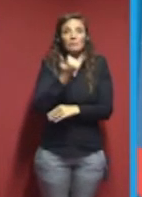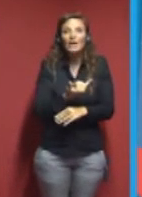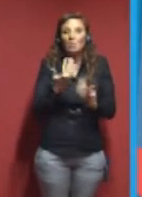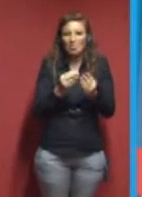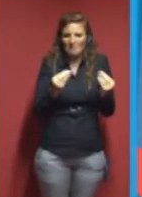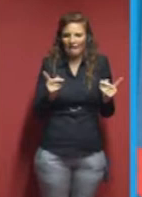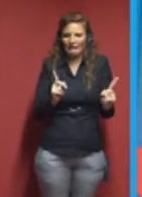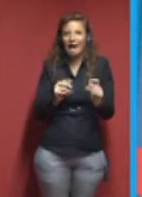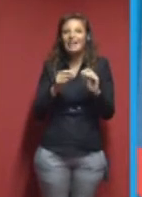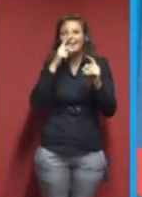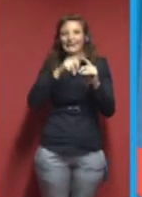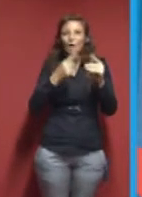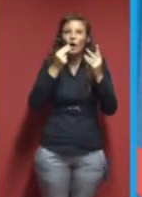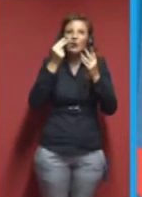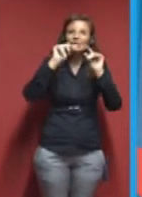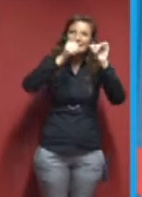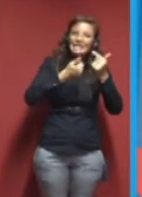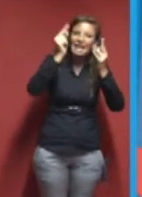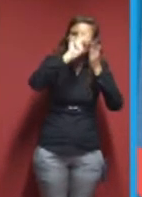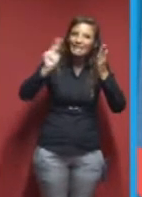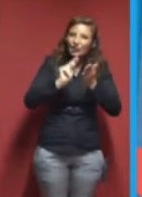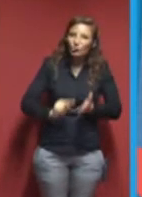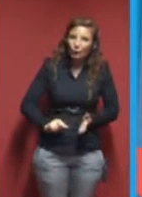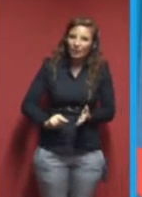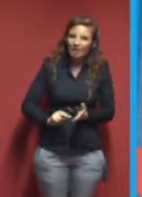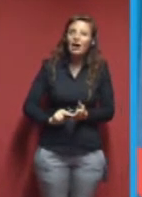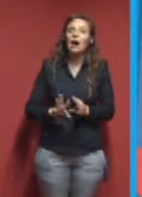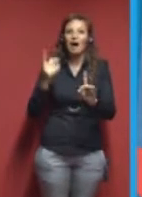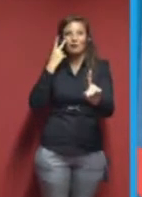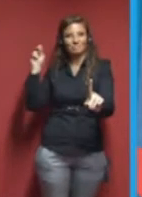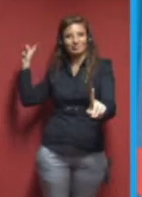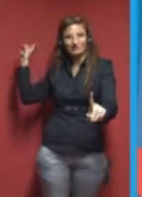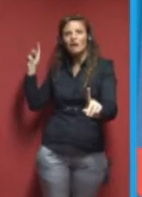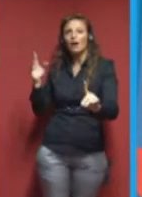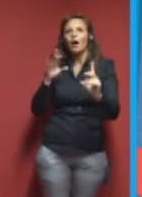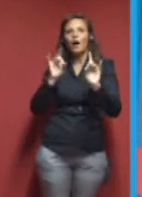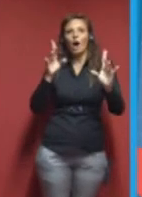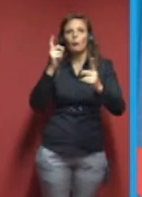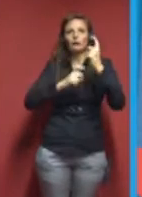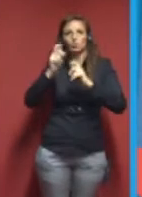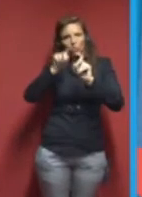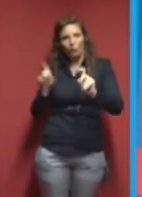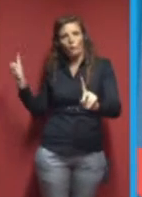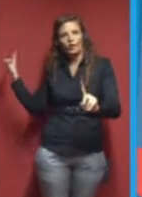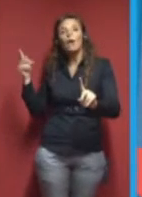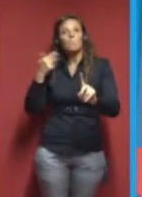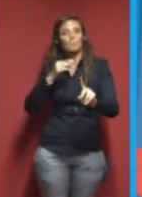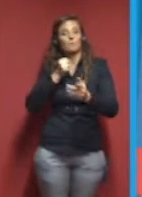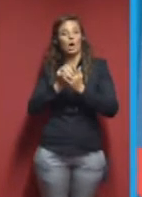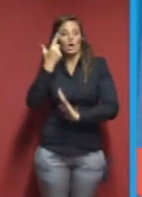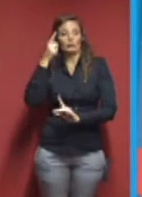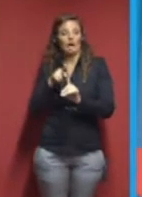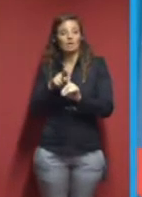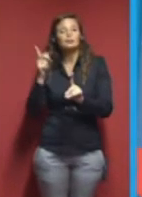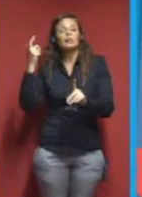font that you see here, the Gentium, was the first open source font. It was very important because with this font, some people also released the specific license for